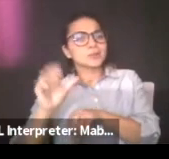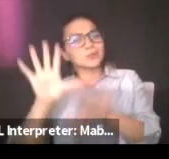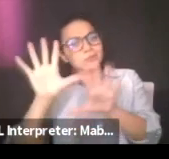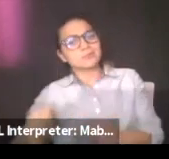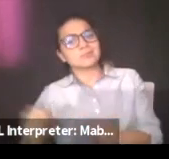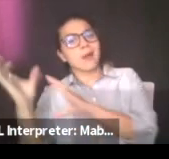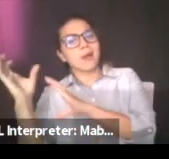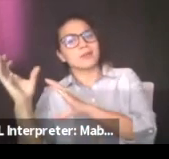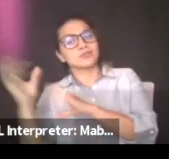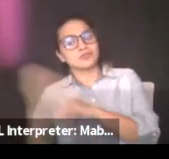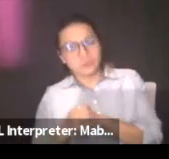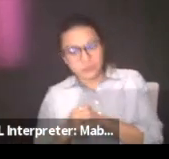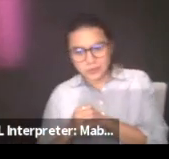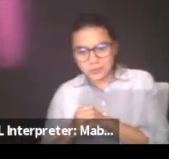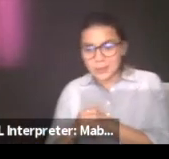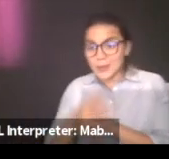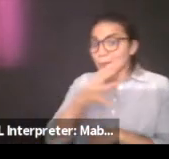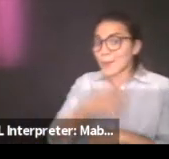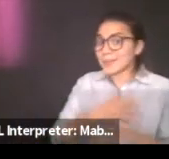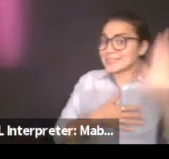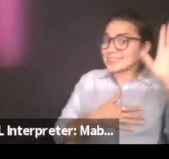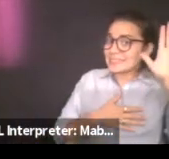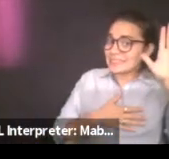As a recovering lawyer, I have an answer for this.